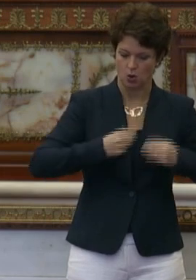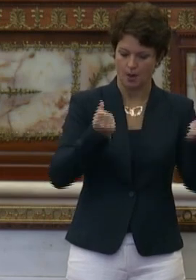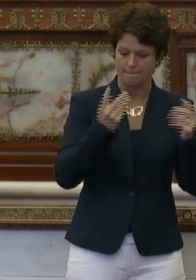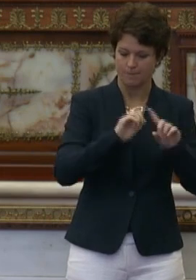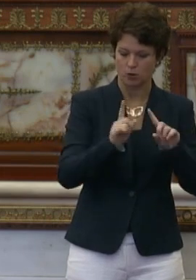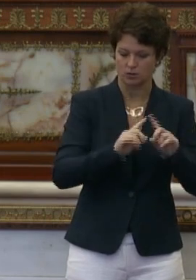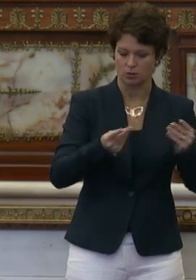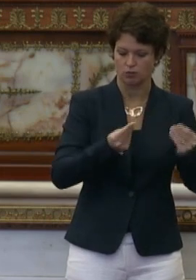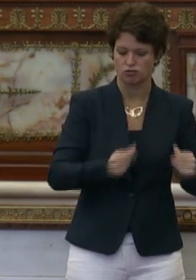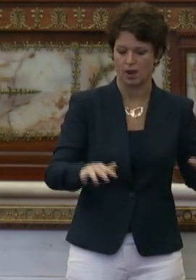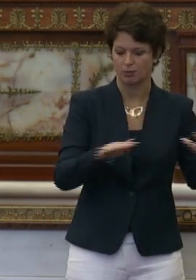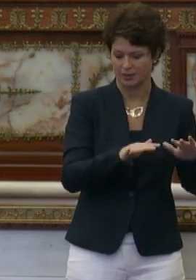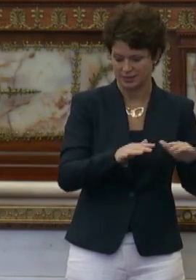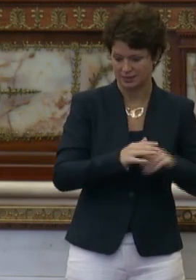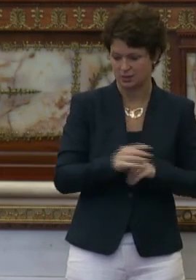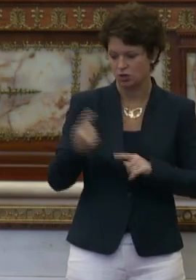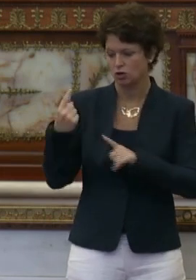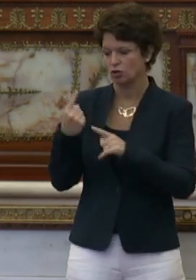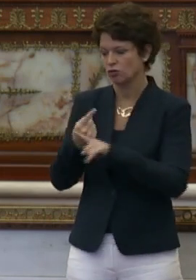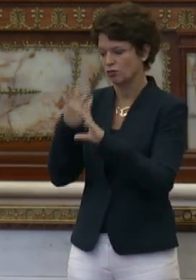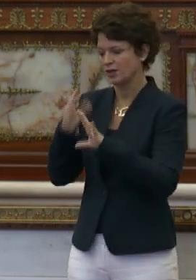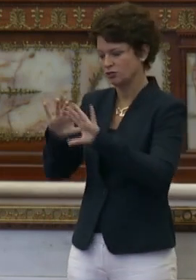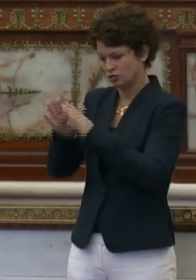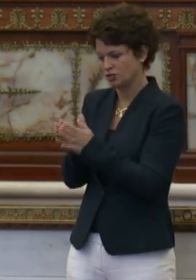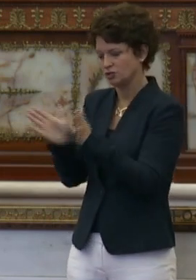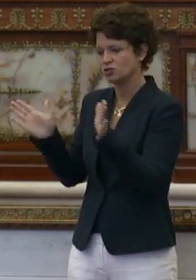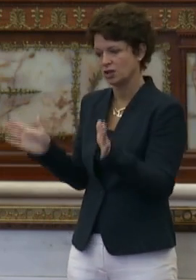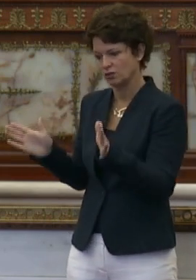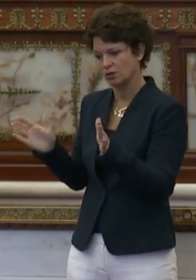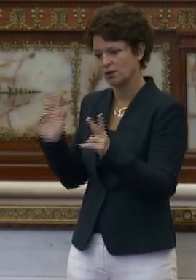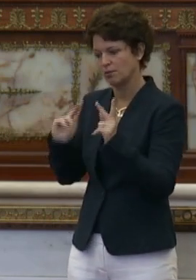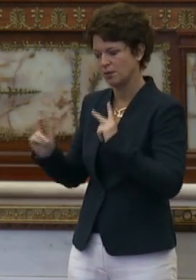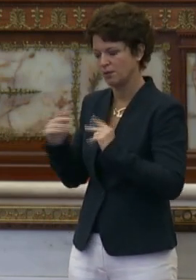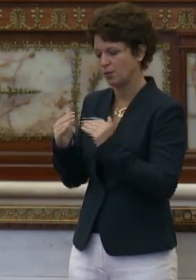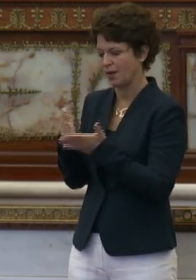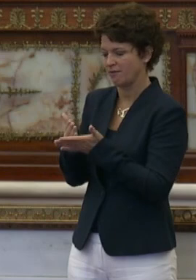multiple properties. Renters as a whole are people who